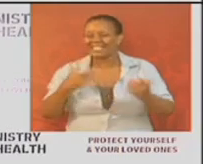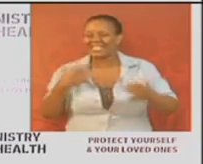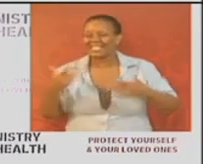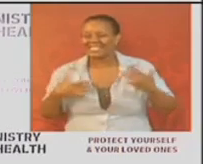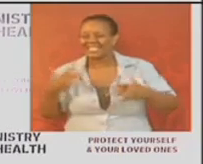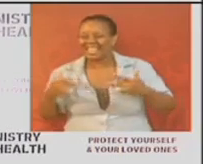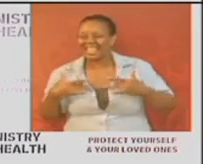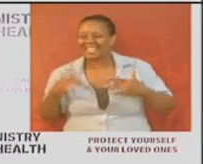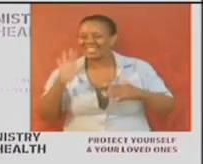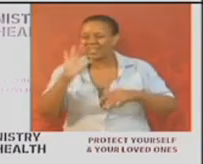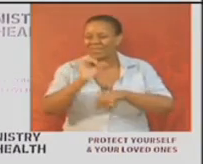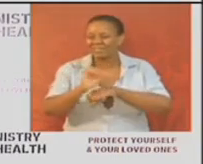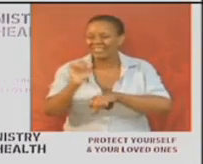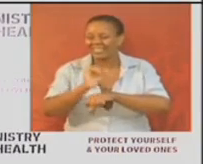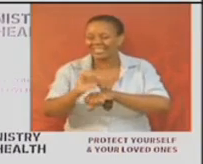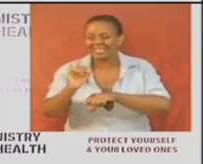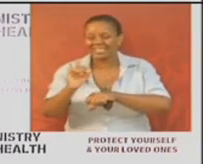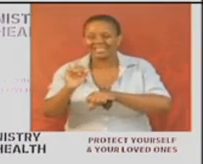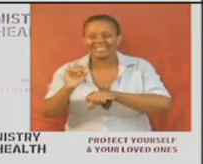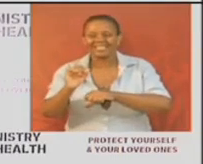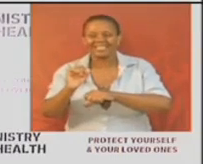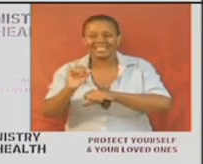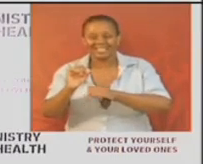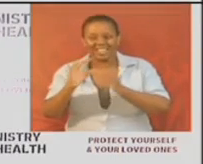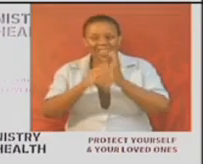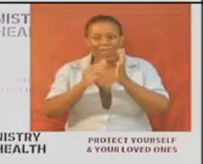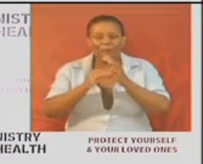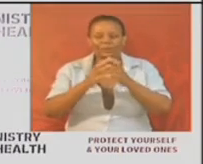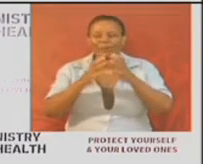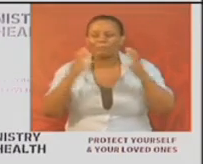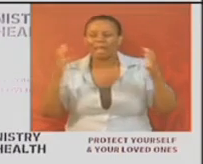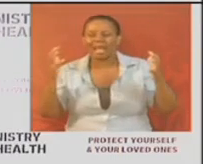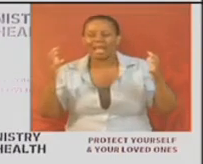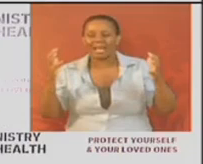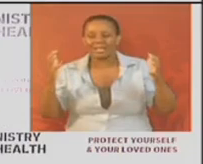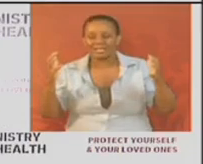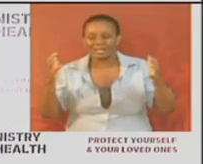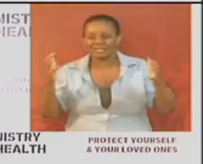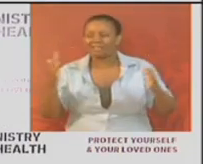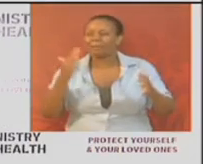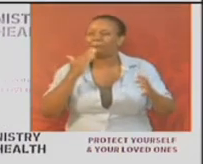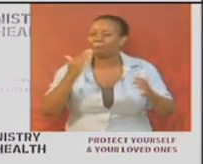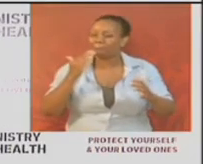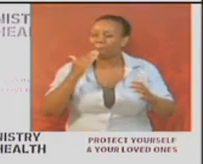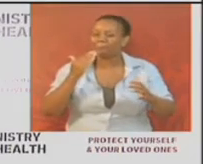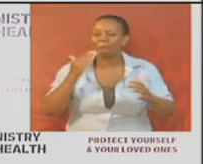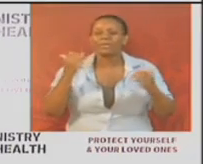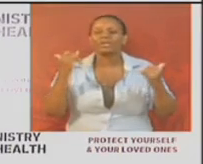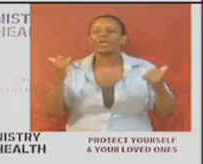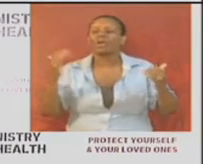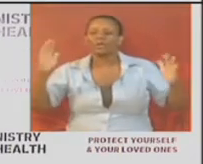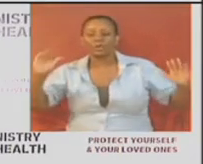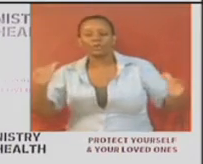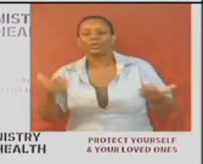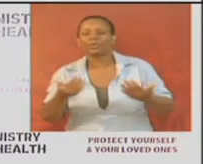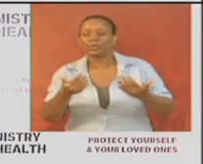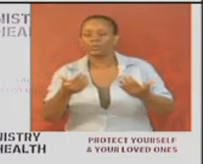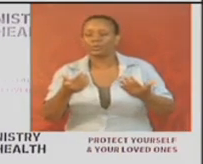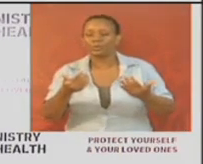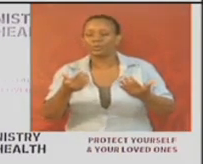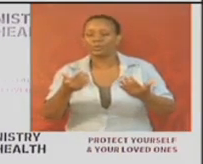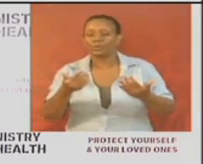from your presentation. Thank you very much. I'm pleased now to introduce Nurse Ramlagan to give her perspective